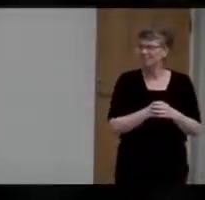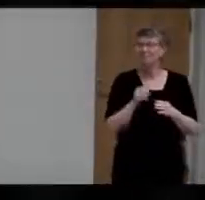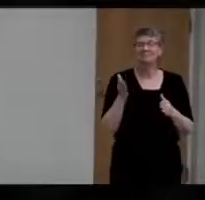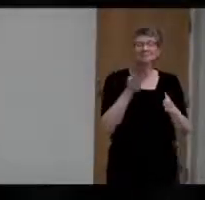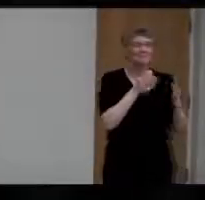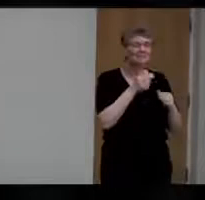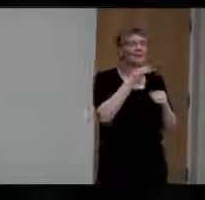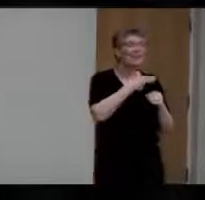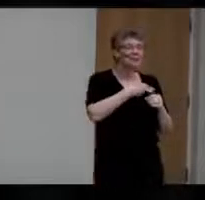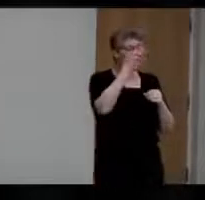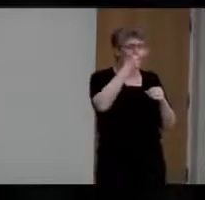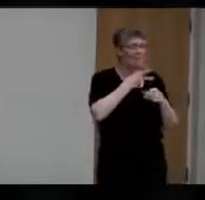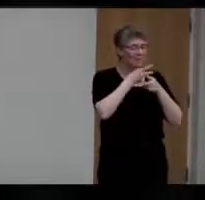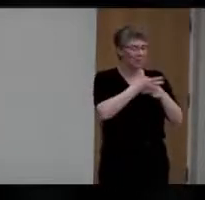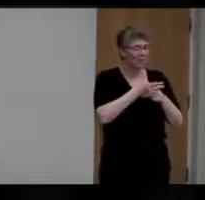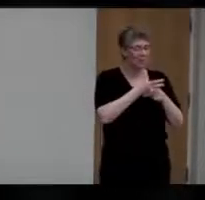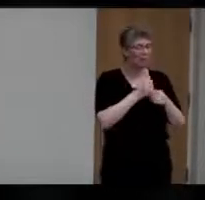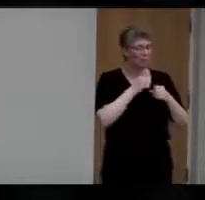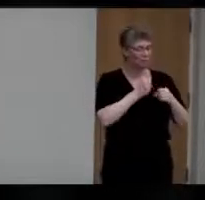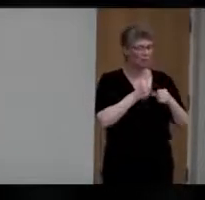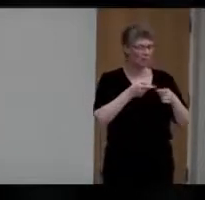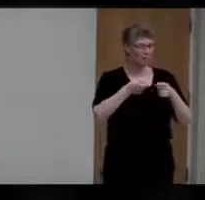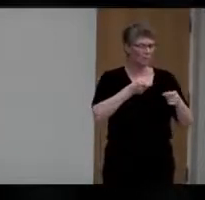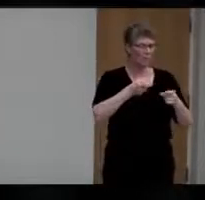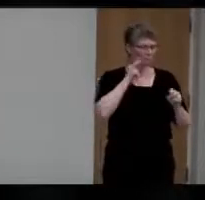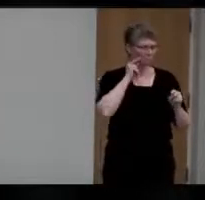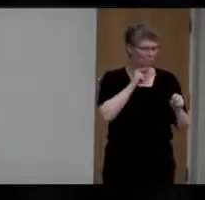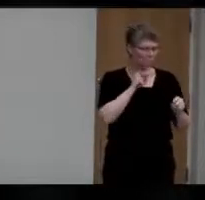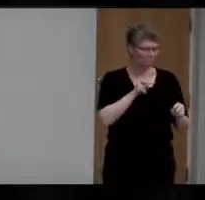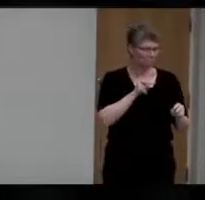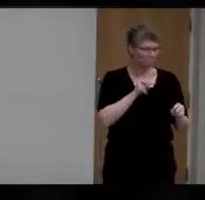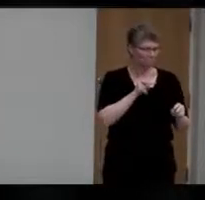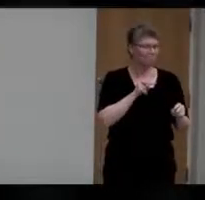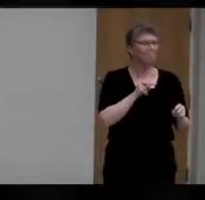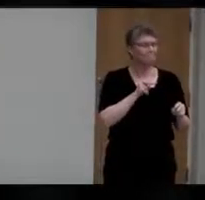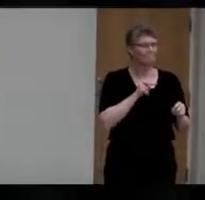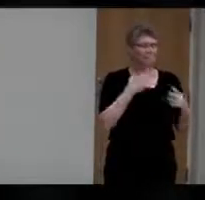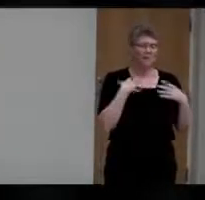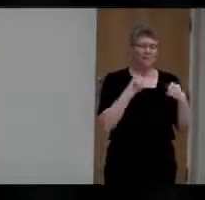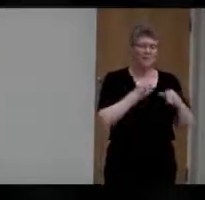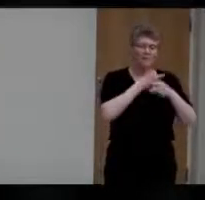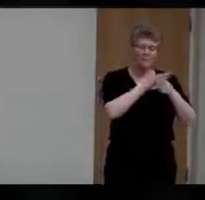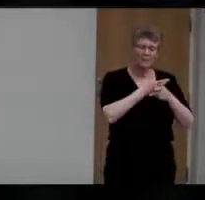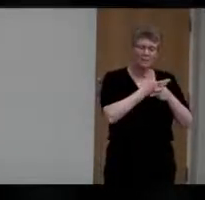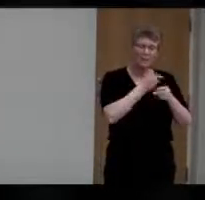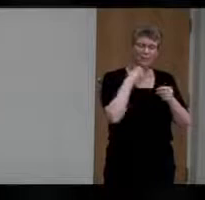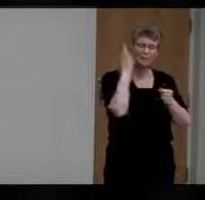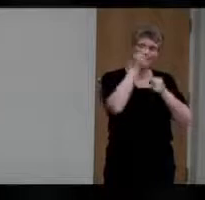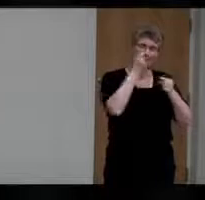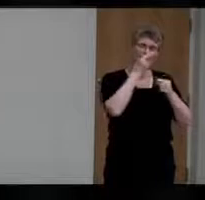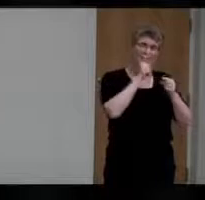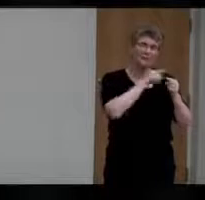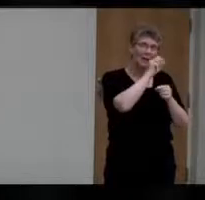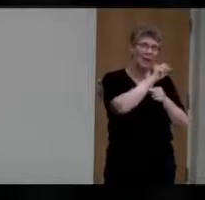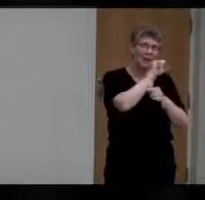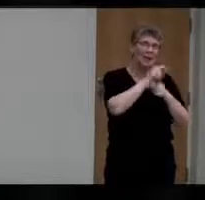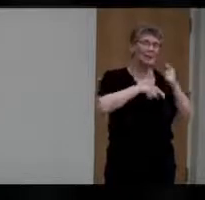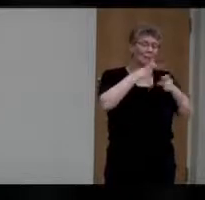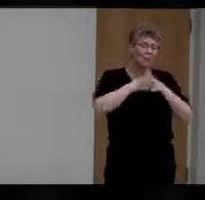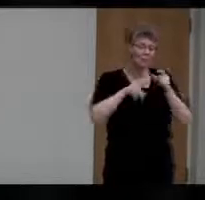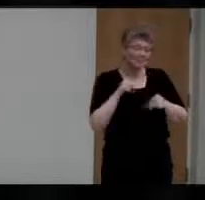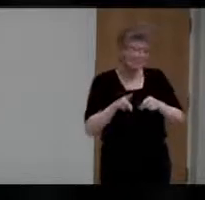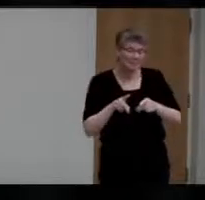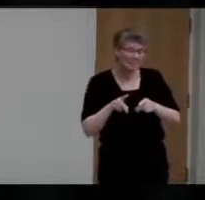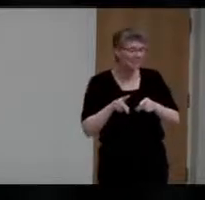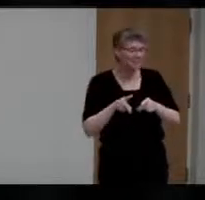defense or banking. So in healthcare, we don't think so much about replacing people as augmenting what they do. So you